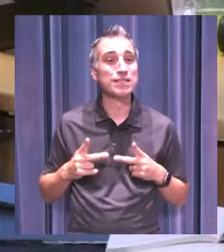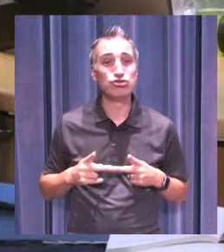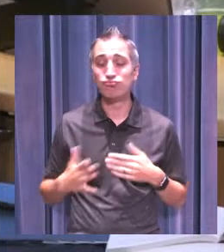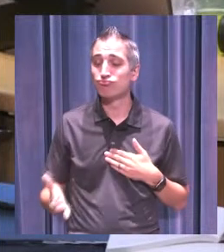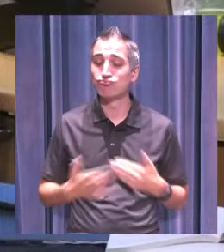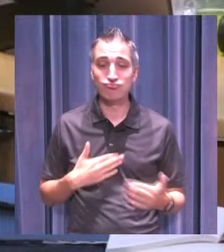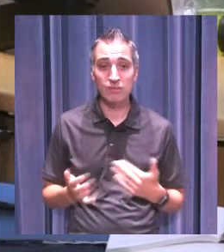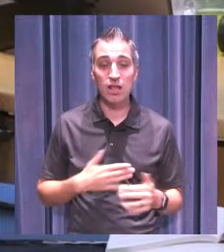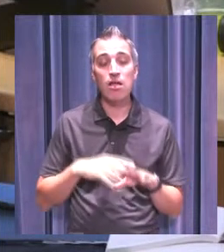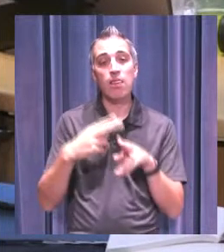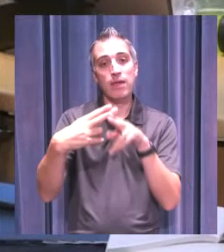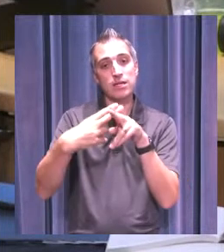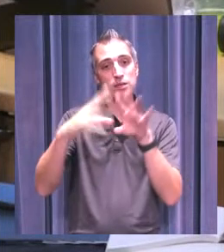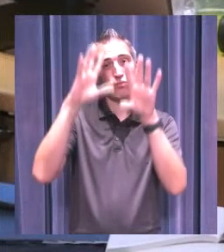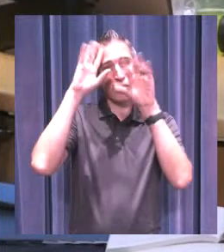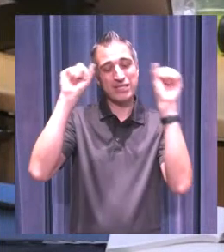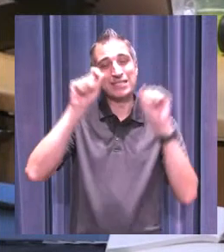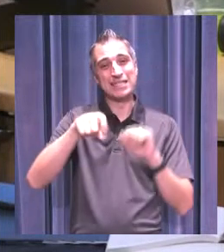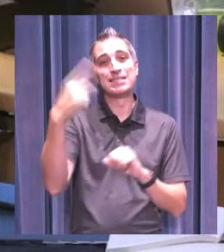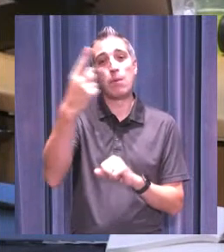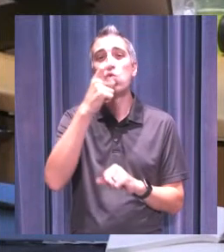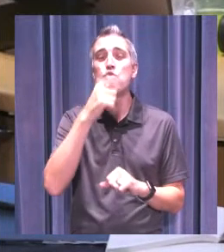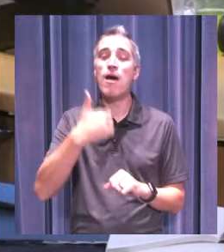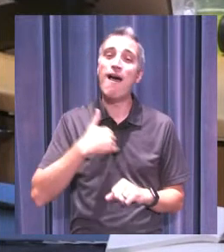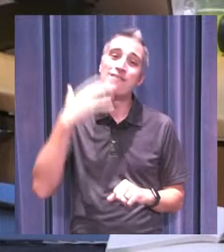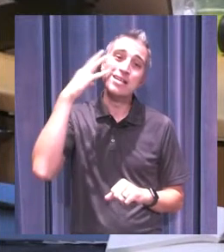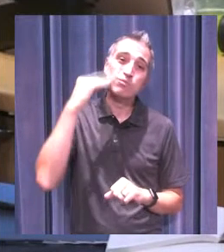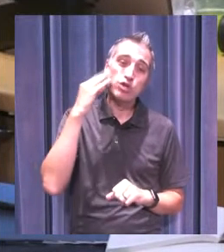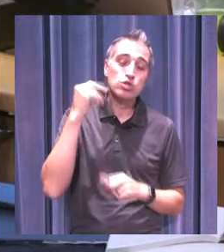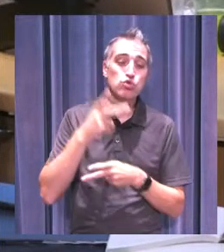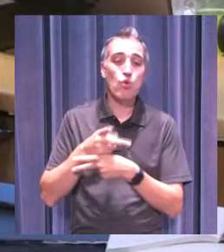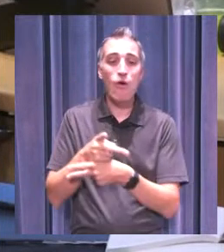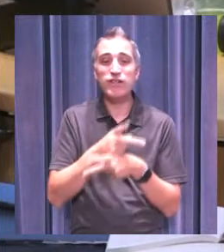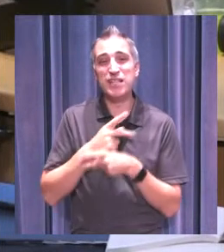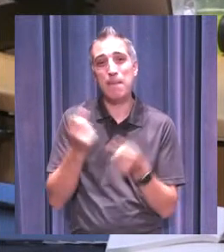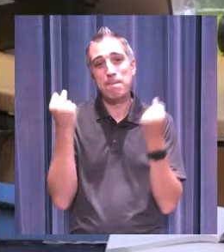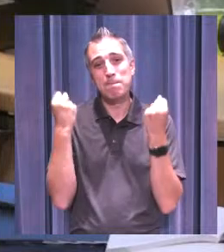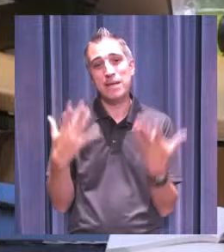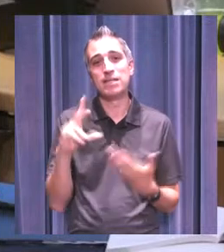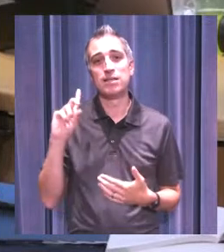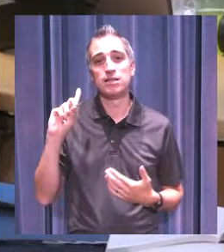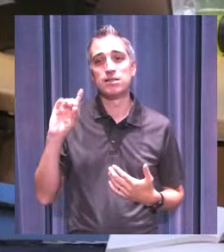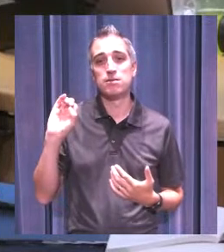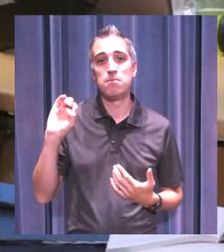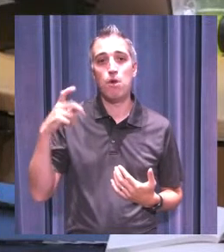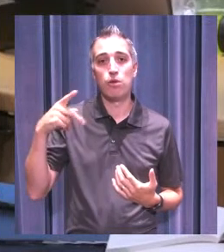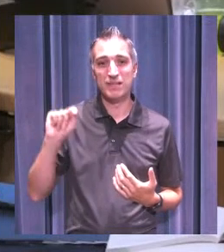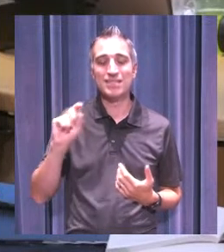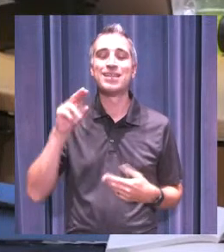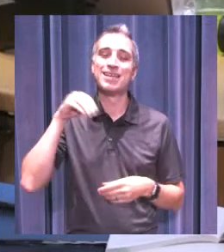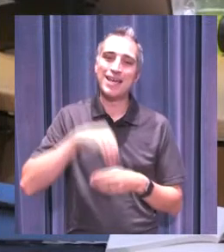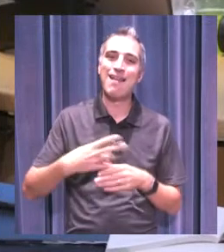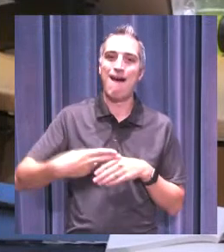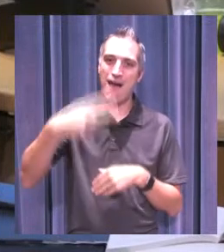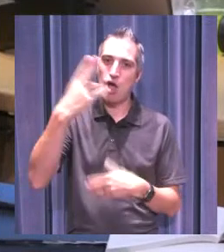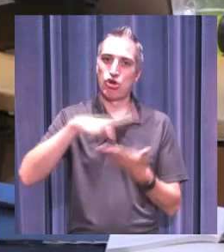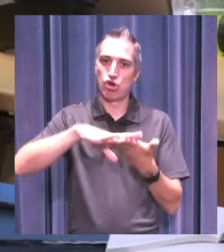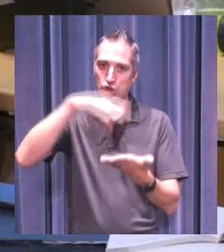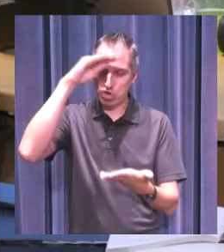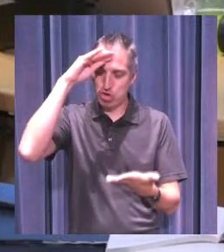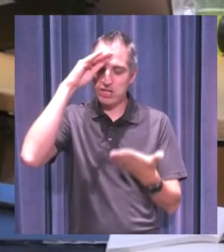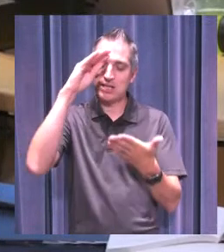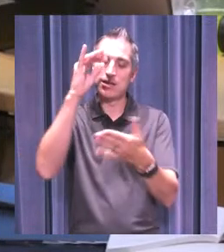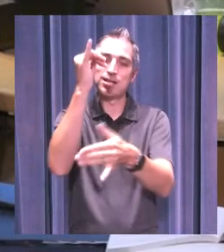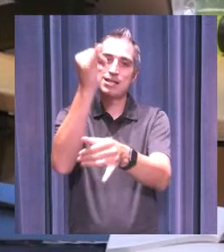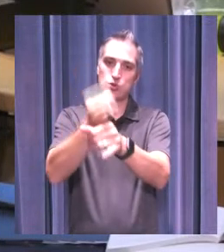the interim president still needs someone that has experience in overseeing multiple different departments in a higher learning